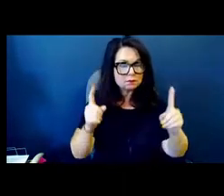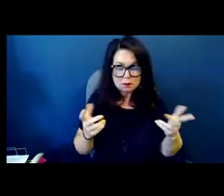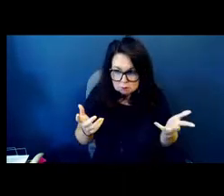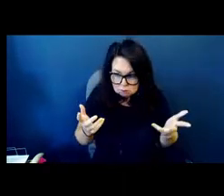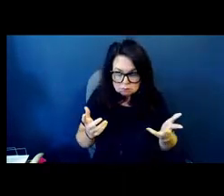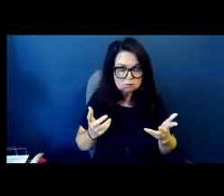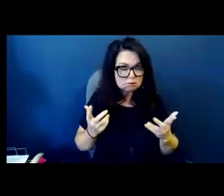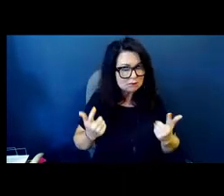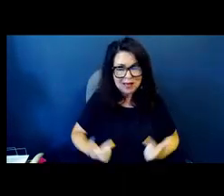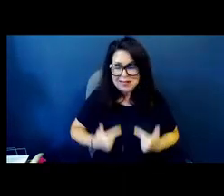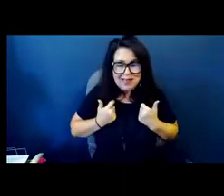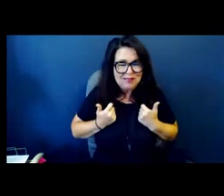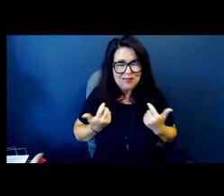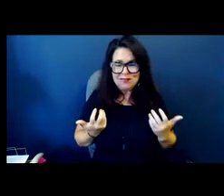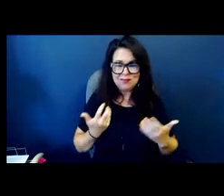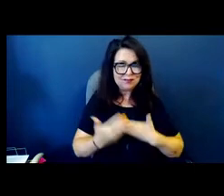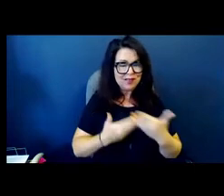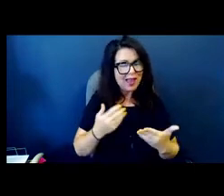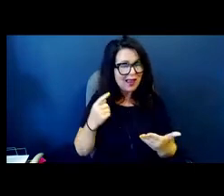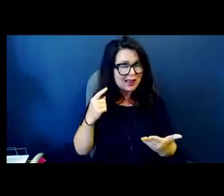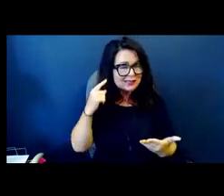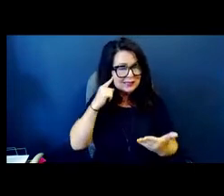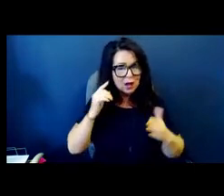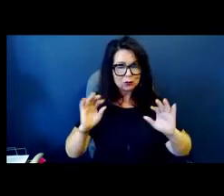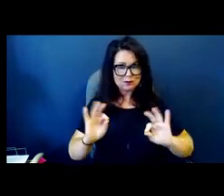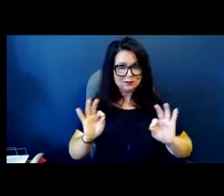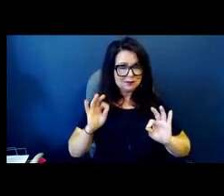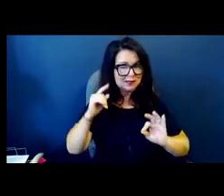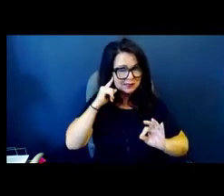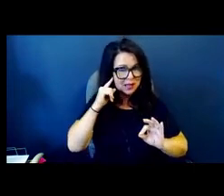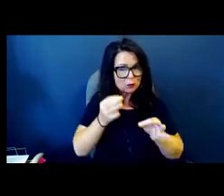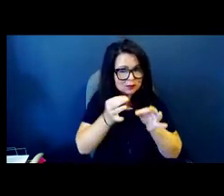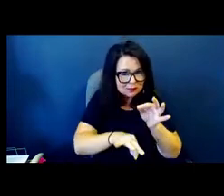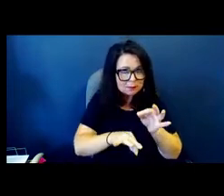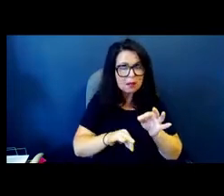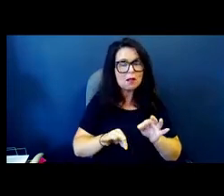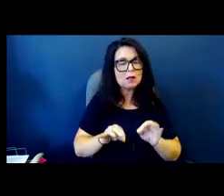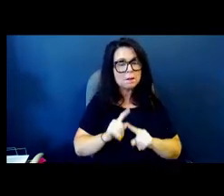It sounds really simple, but the more of us that